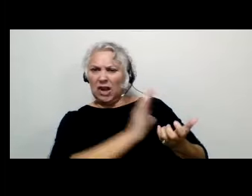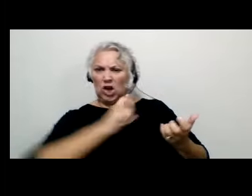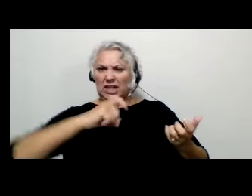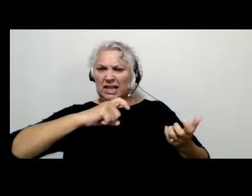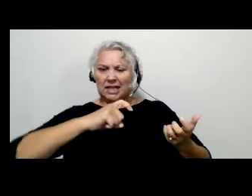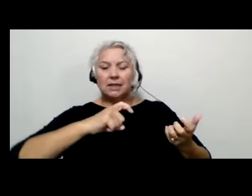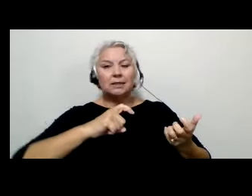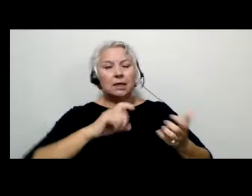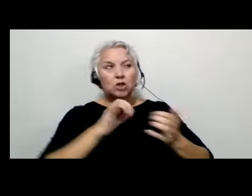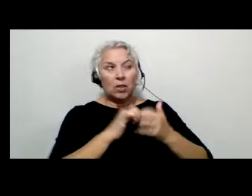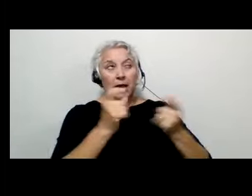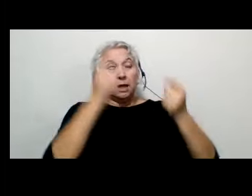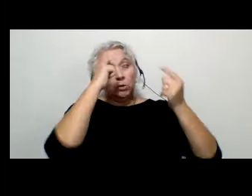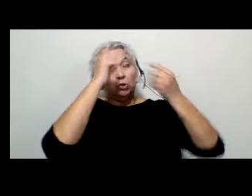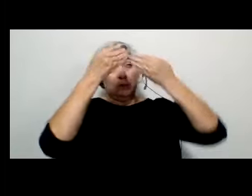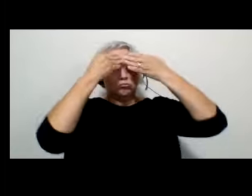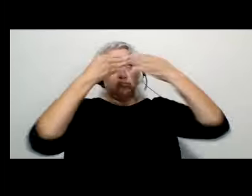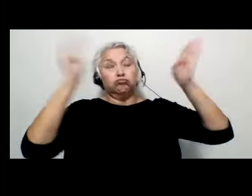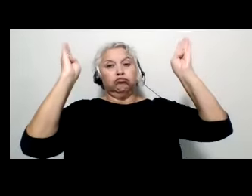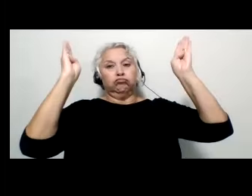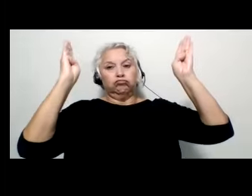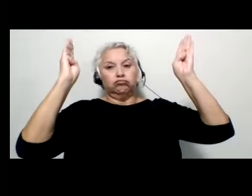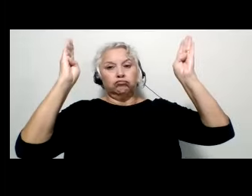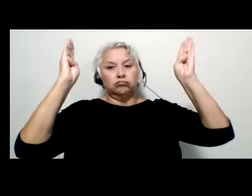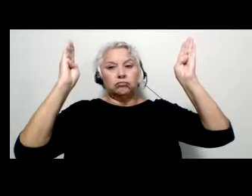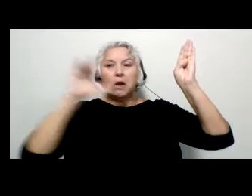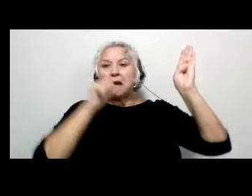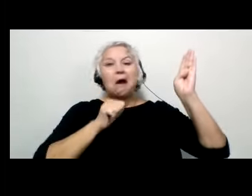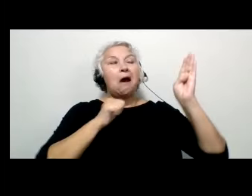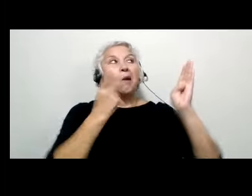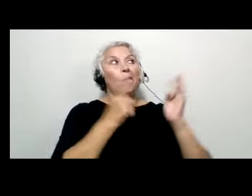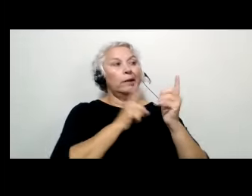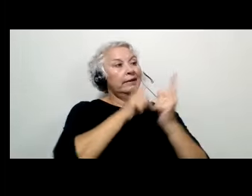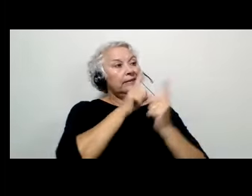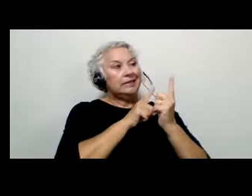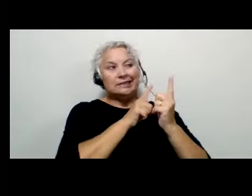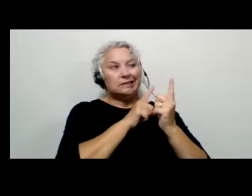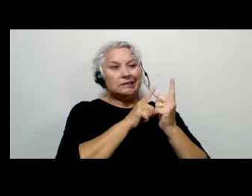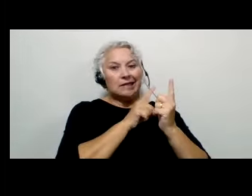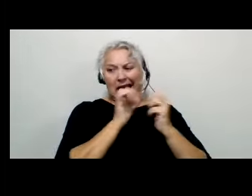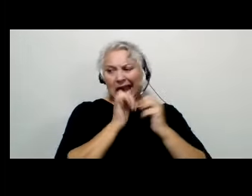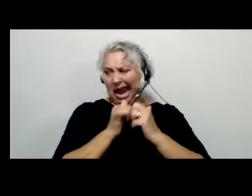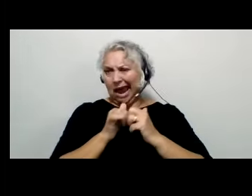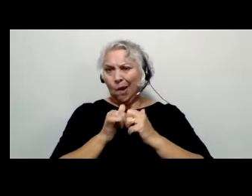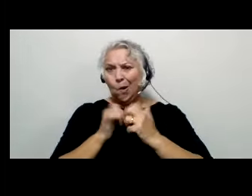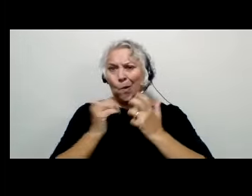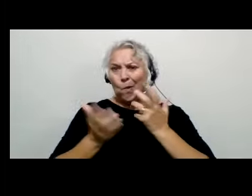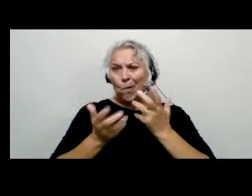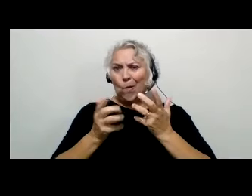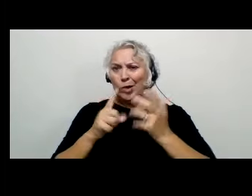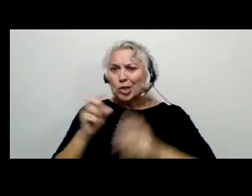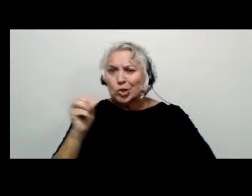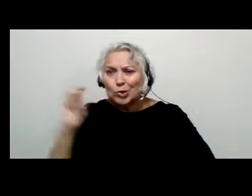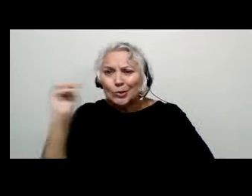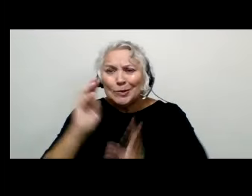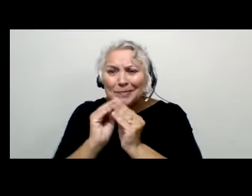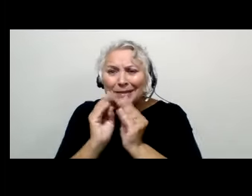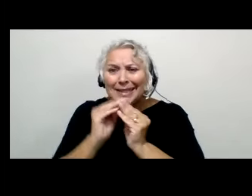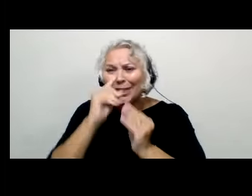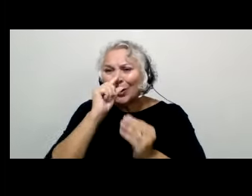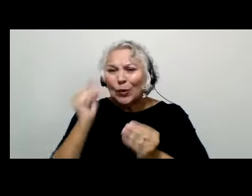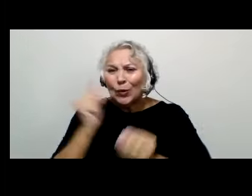had to think outside the box. Instead of just that face-to-face, we've learned how to do this via Zoom or Google